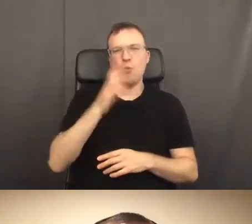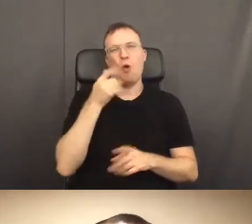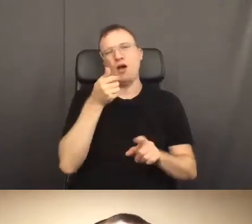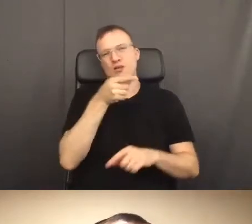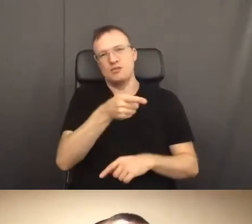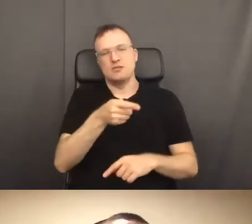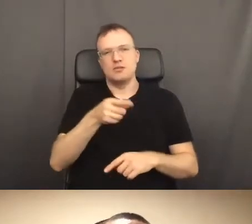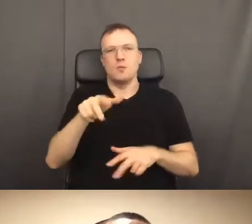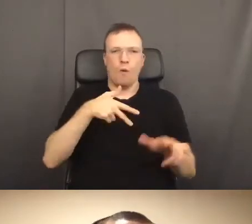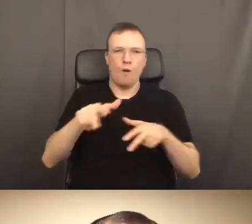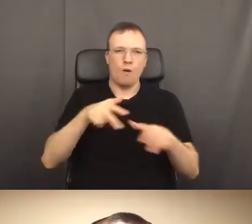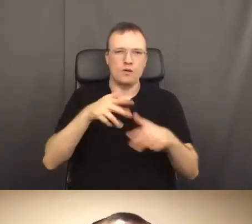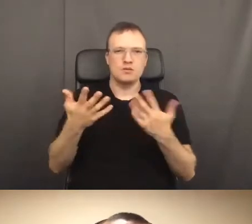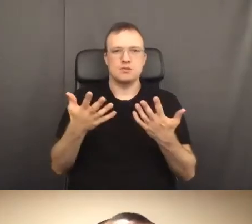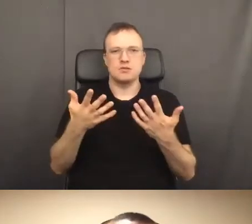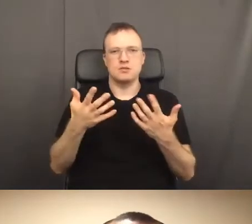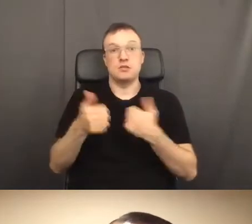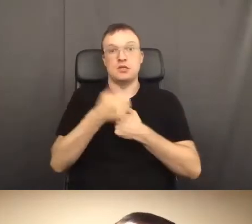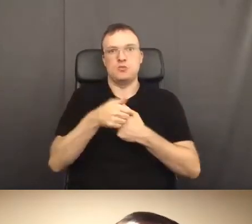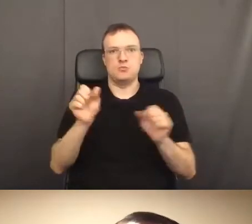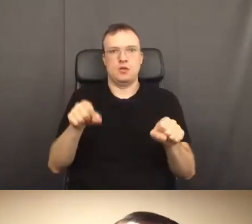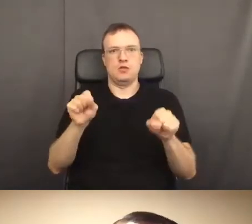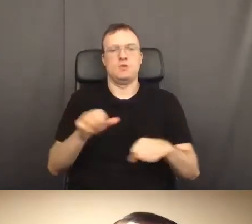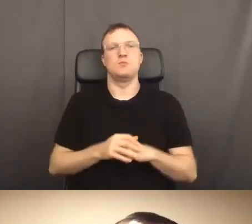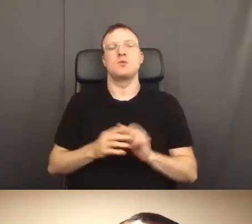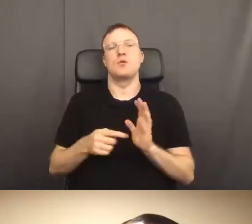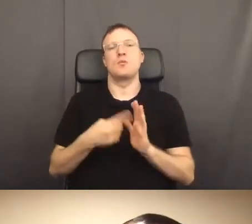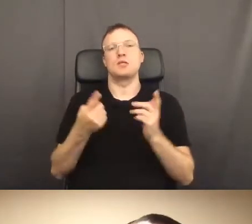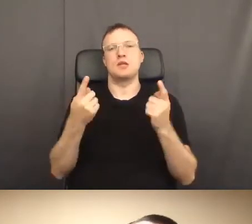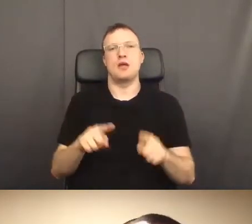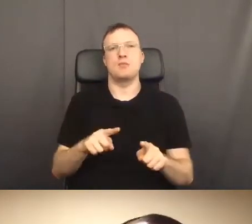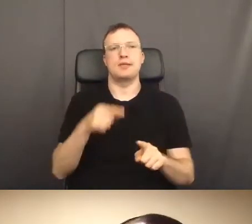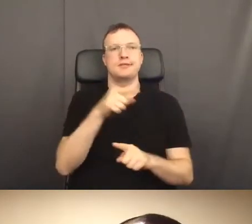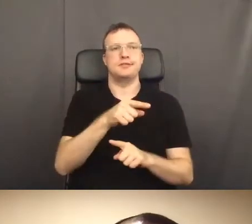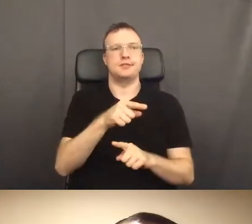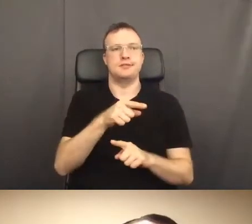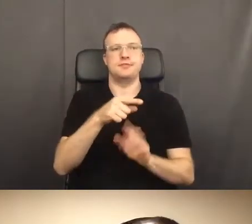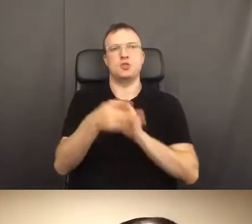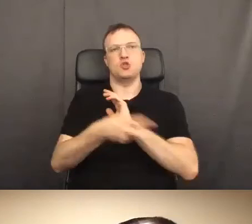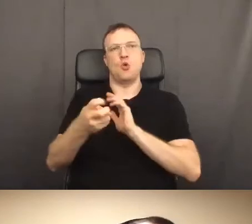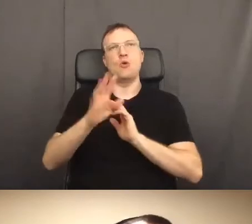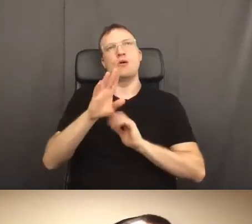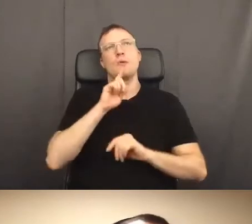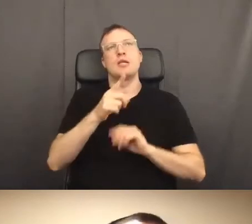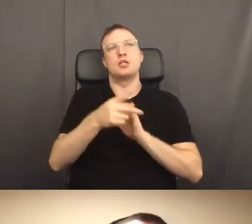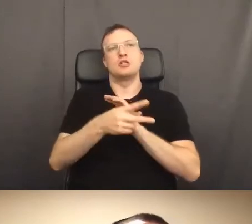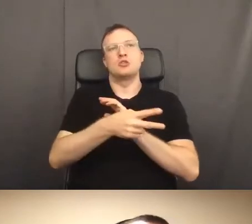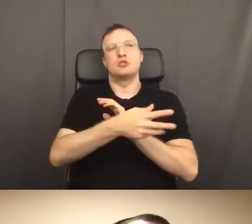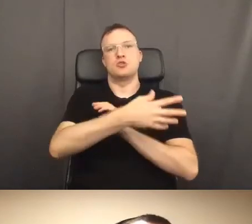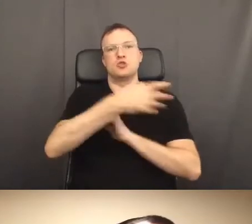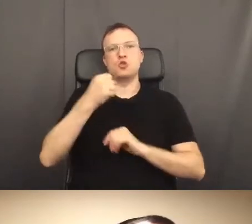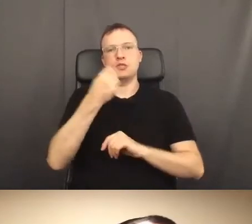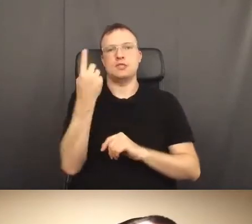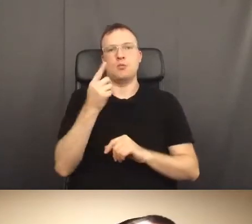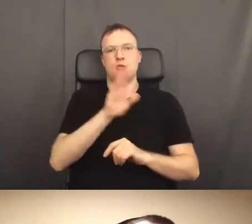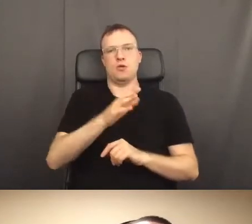takes a walk. It could be dangerous. And then one time he, I guess, stole or he just took someone's milk that